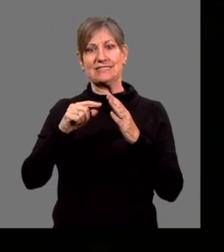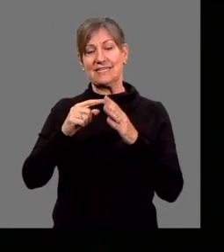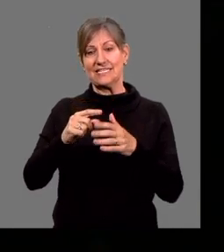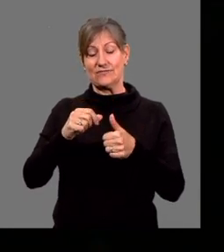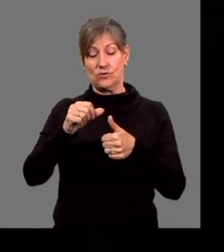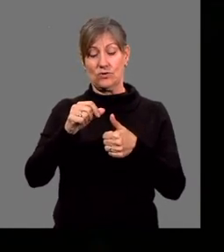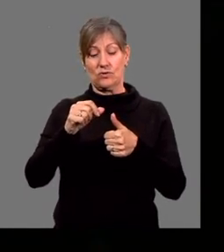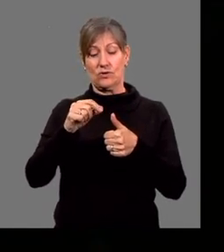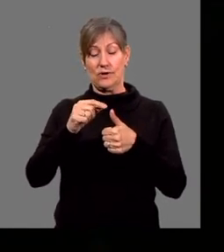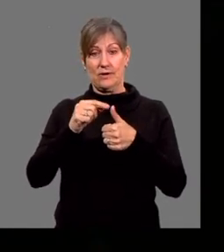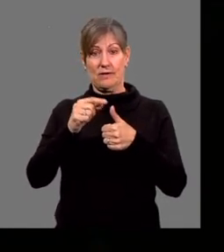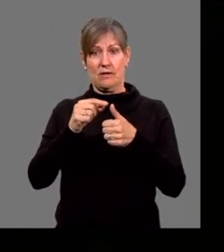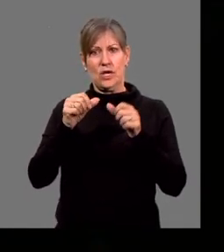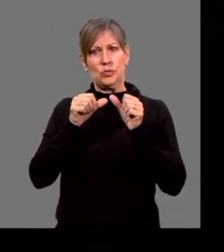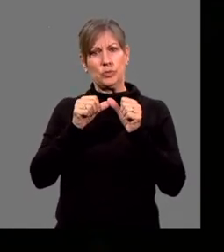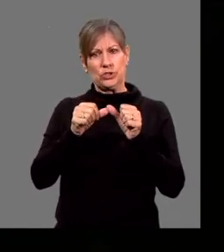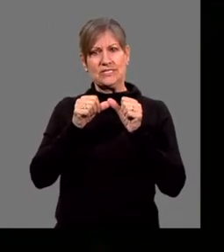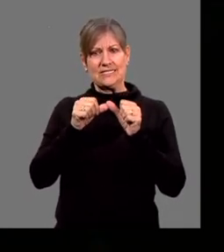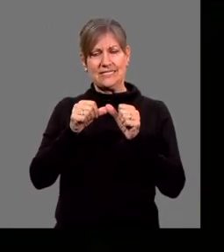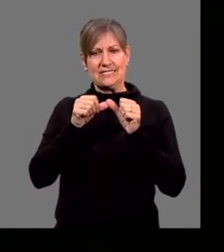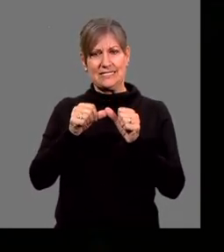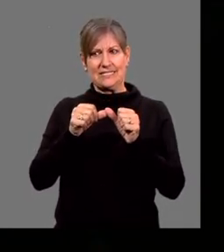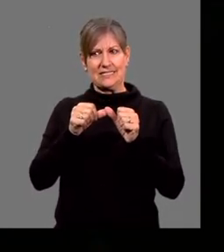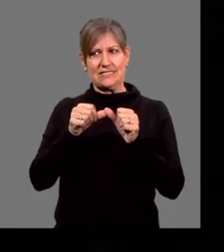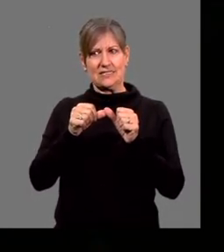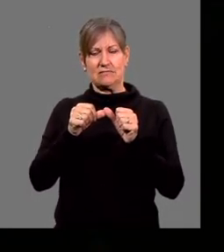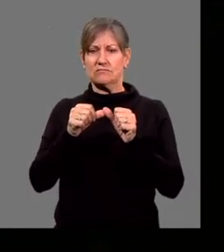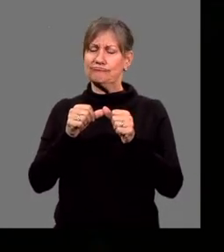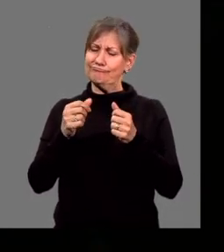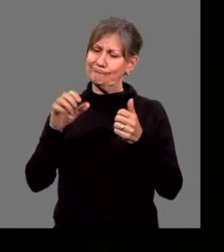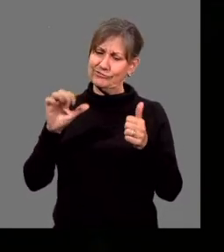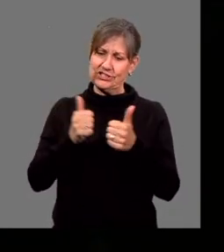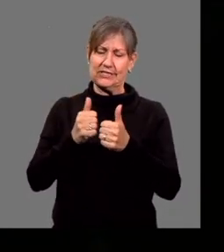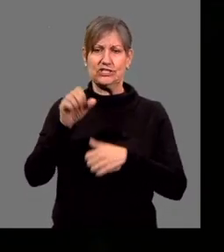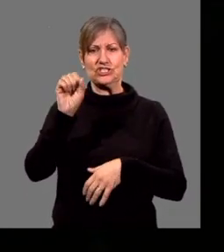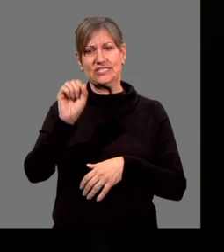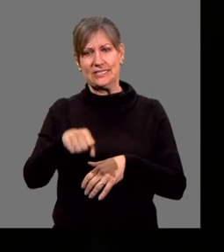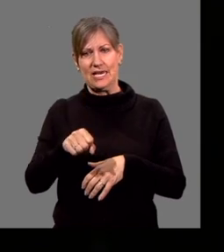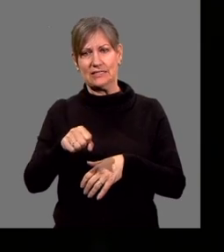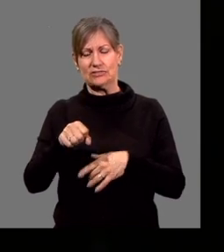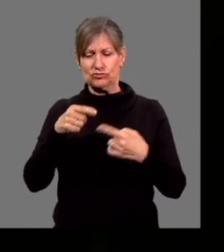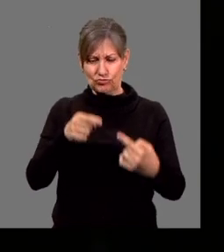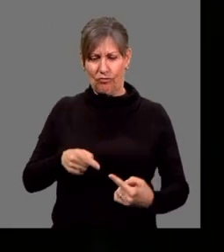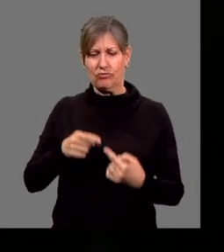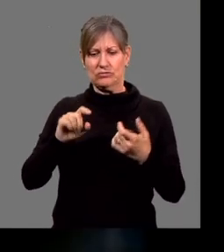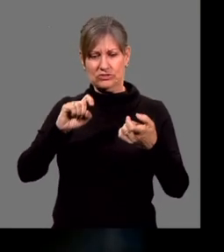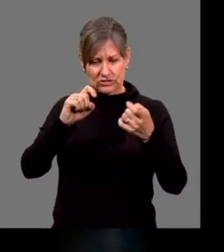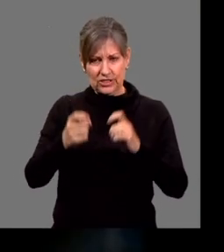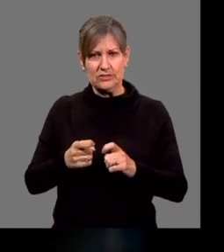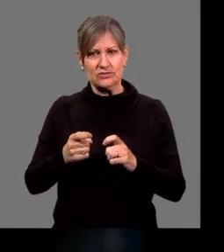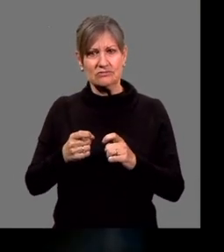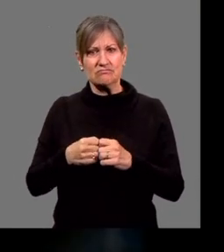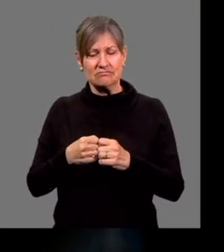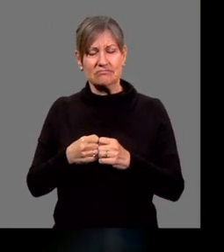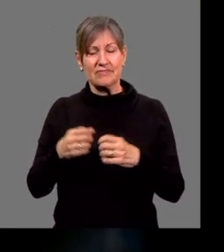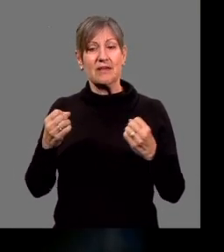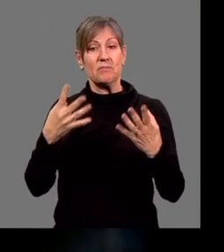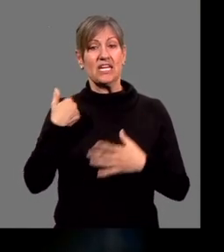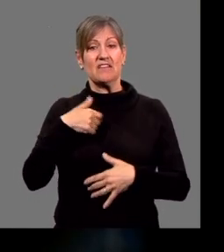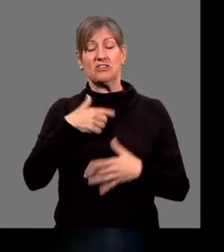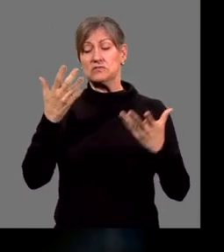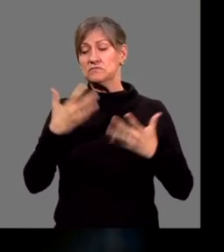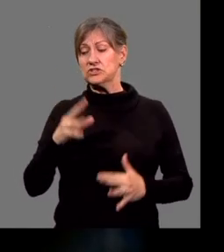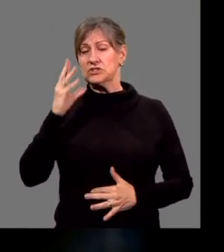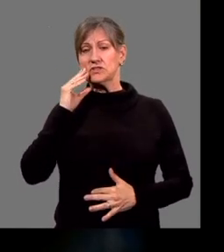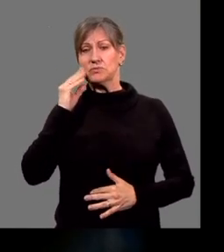for persistence. Going on from here tonight is sure to bring challenges, struggles, and changes. Many of us have